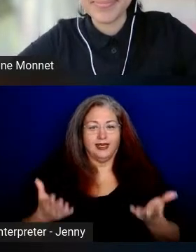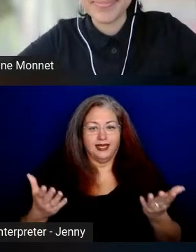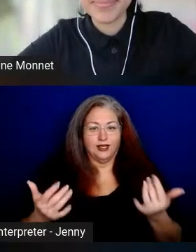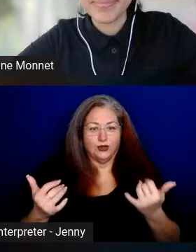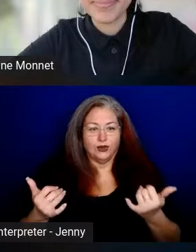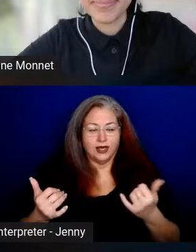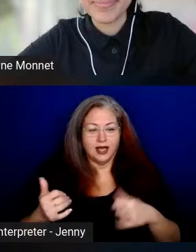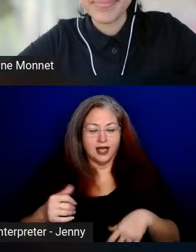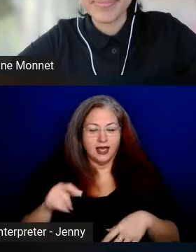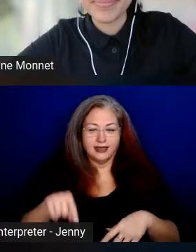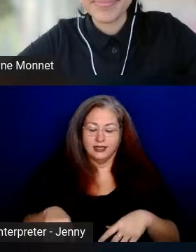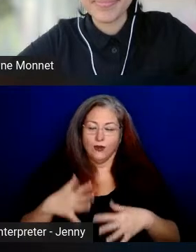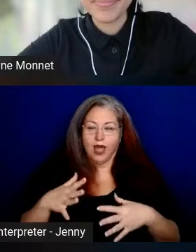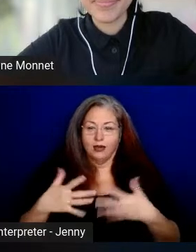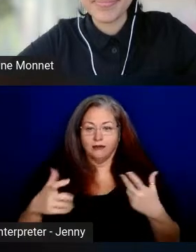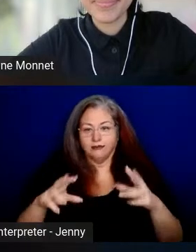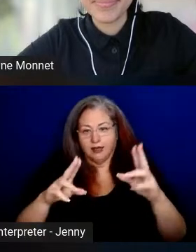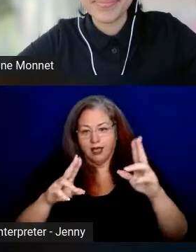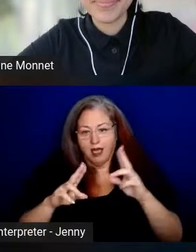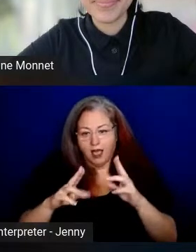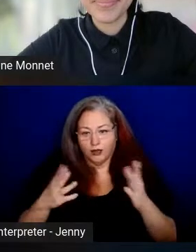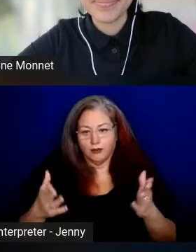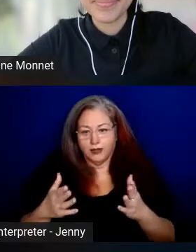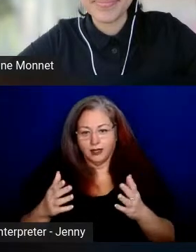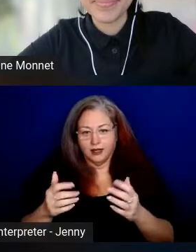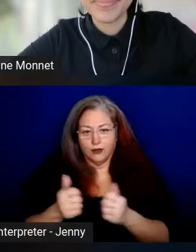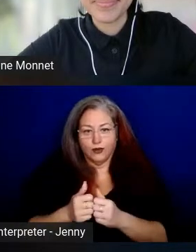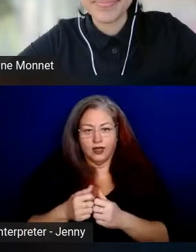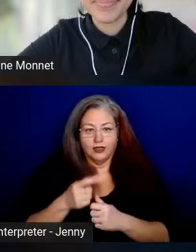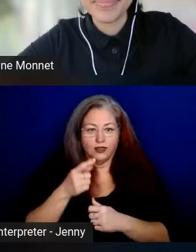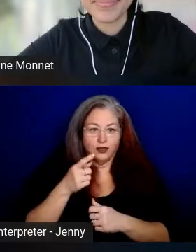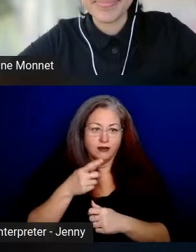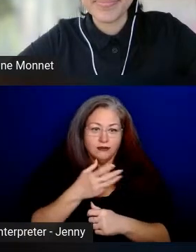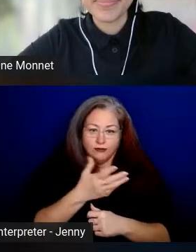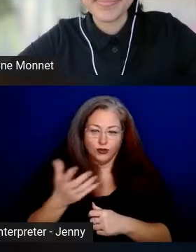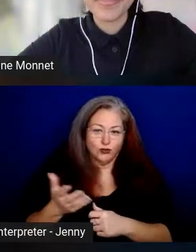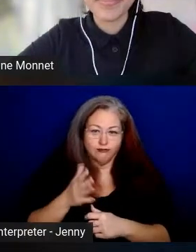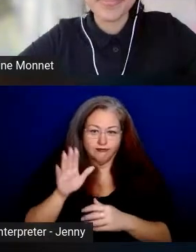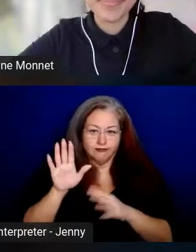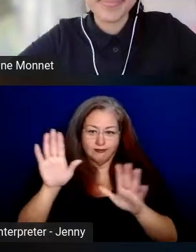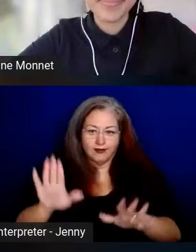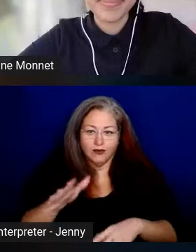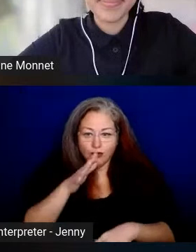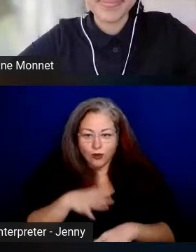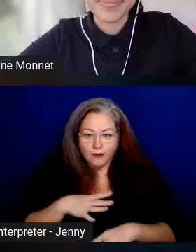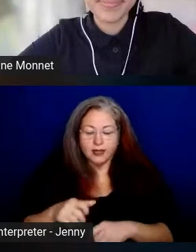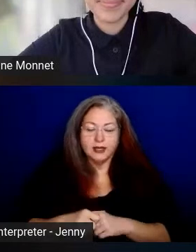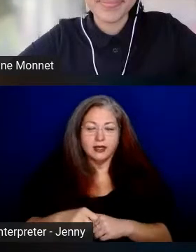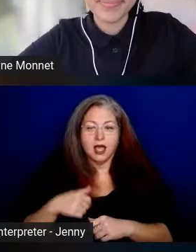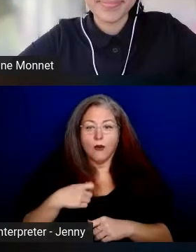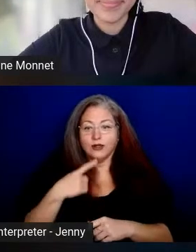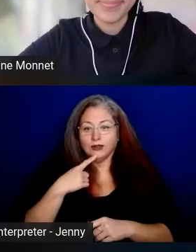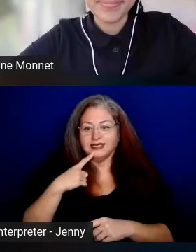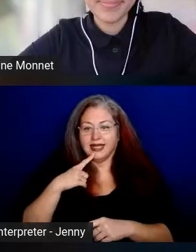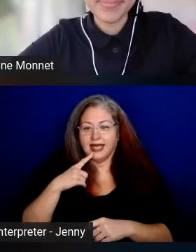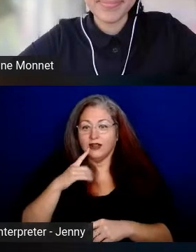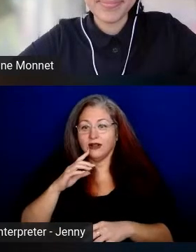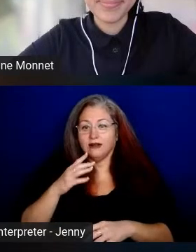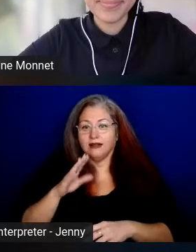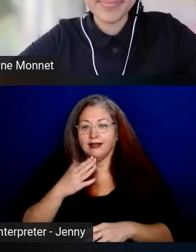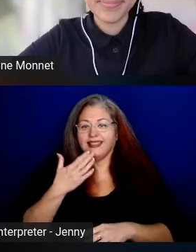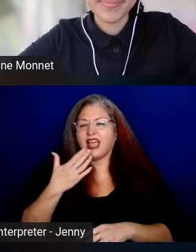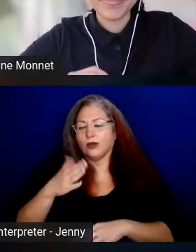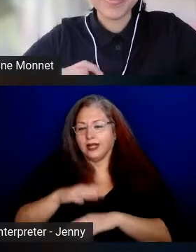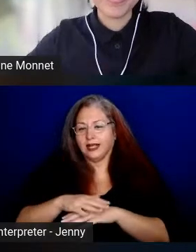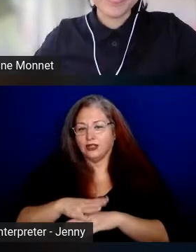This is a real honor to be here with all of you incredible women. And I just want to say, Miigwech, for inviting me and